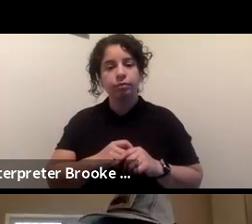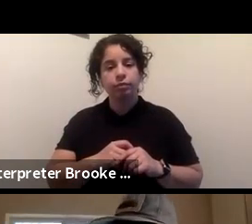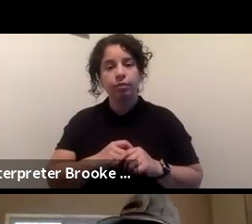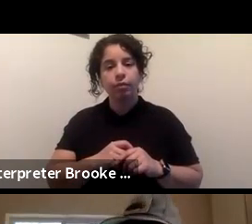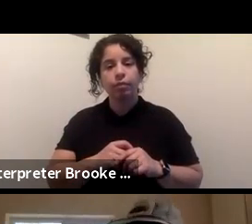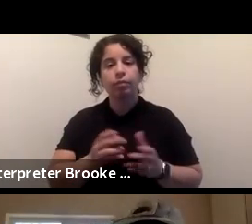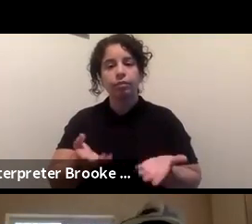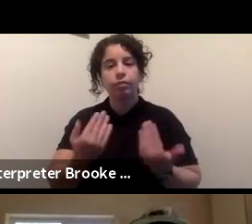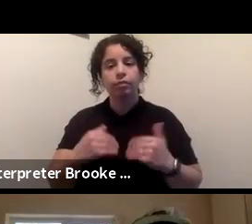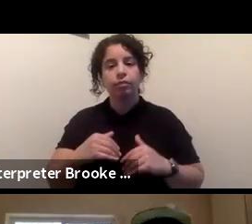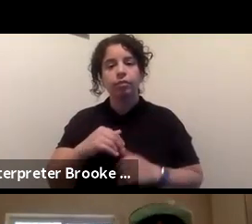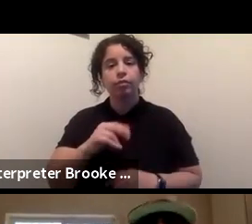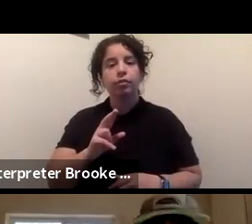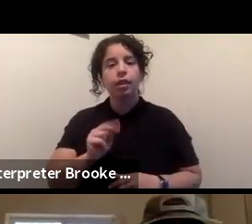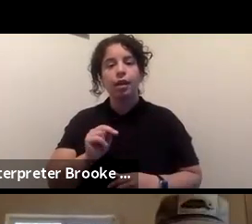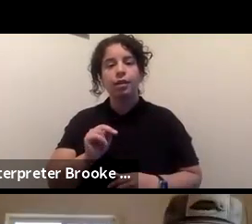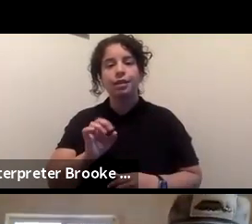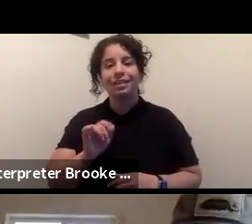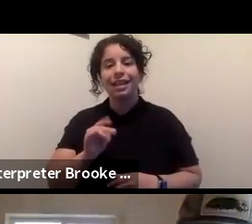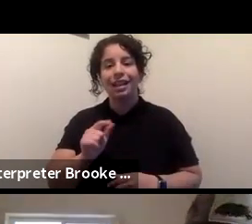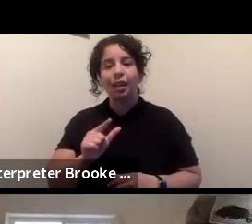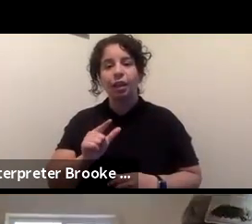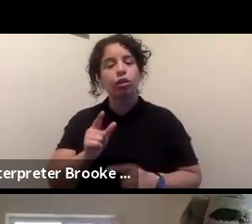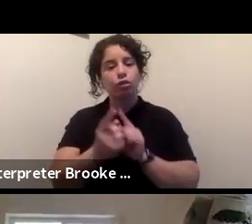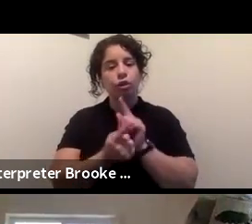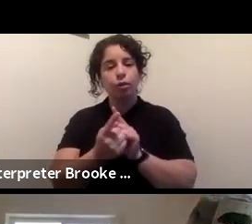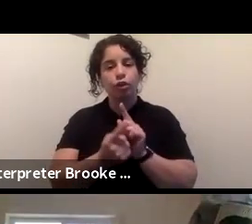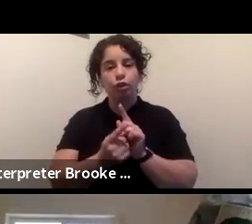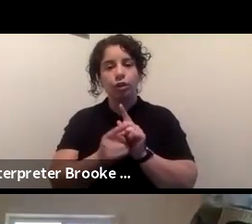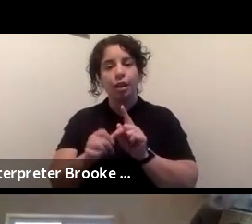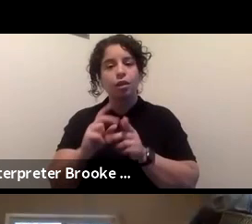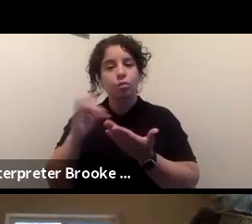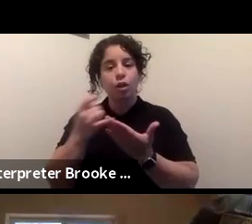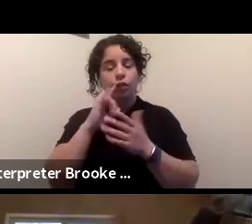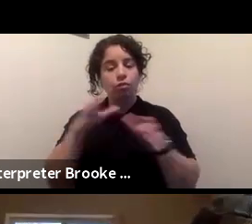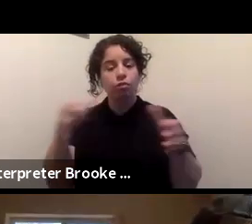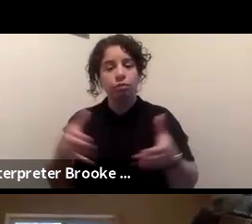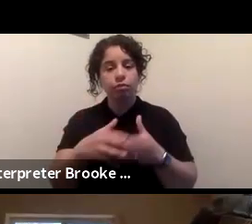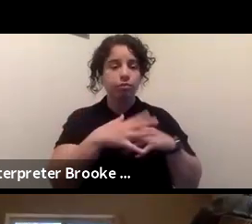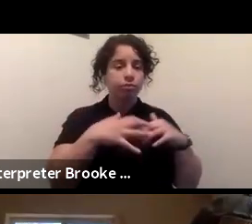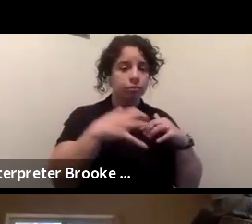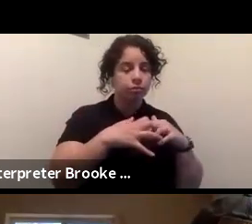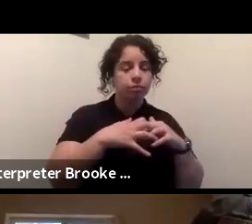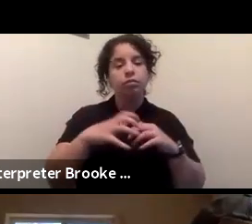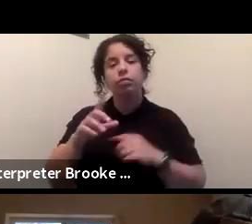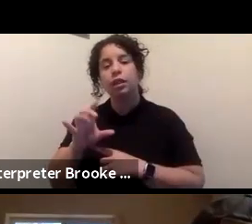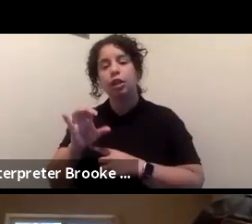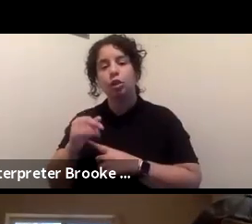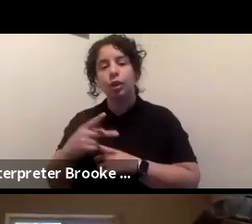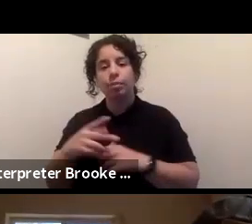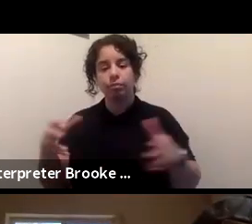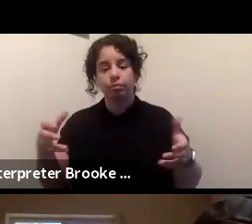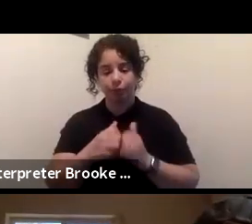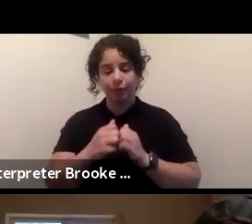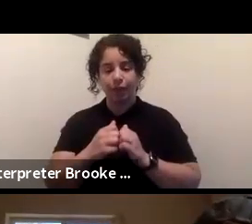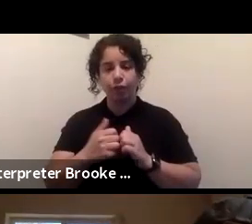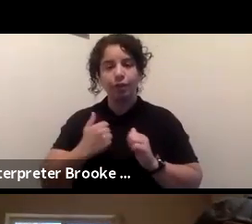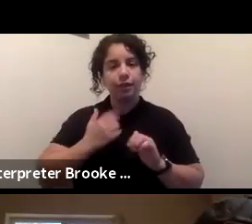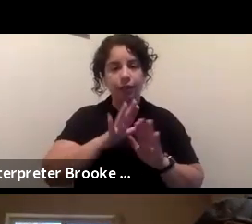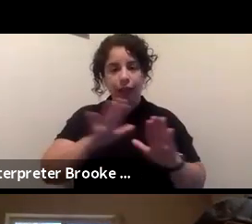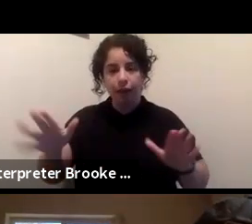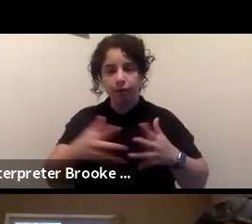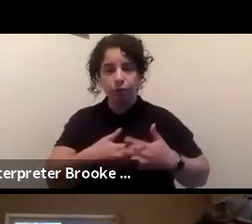Unsettling Dramaturgy is an ongoing project bringing together Crip and Indigenous dramaturgs from across so-called Canada and the United